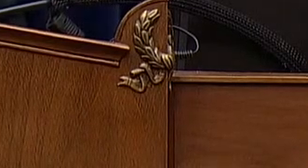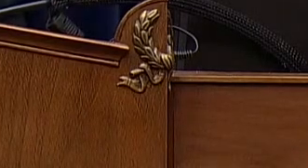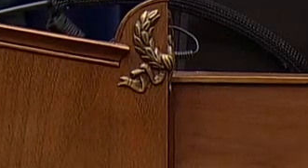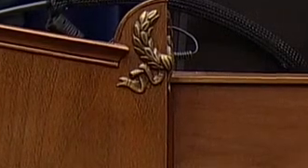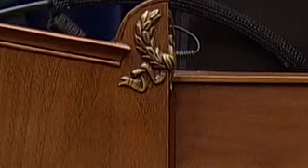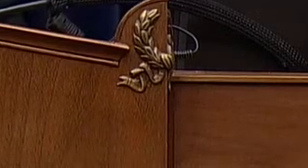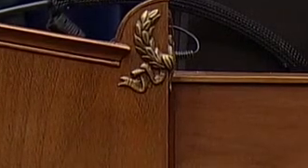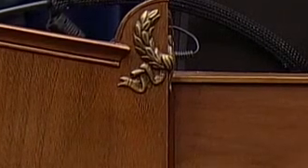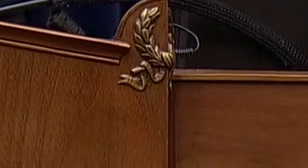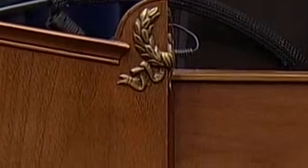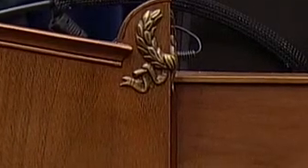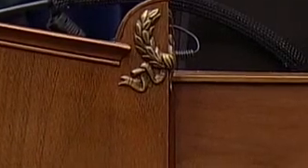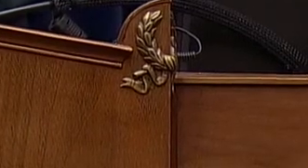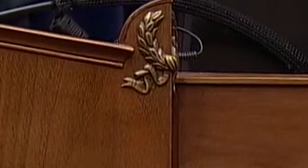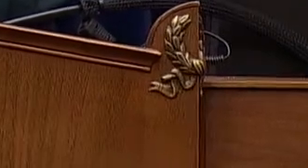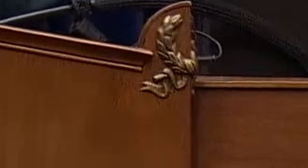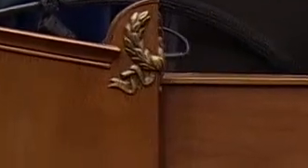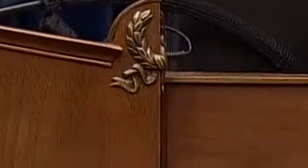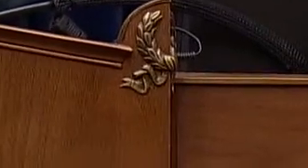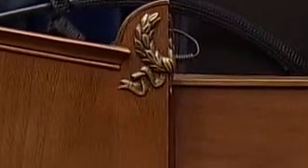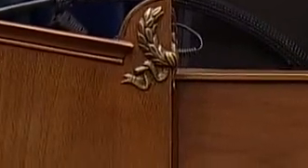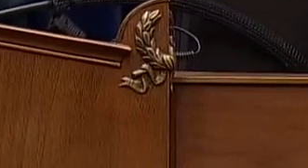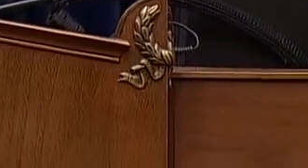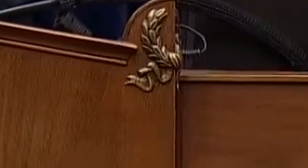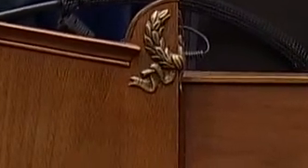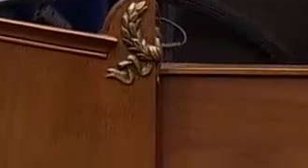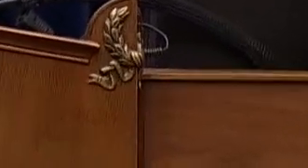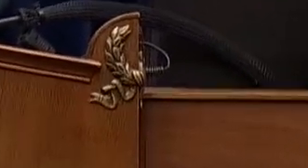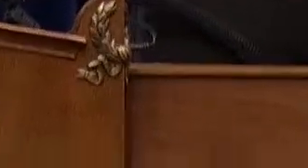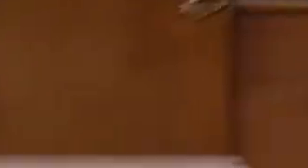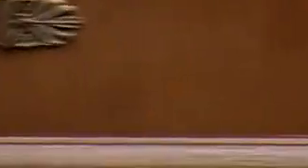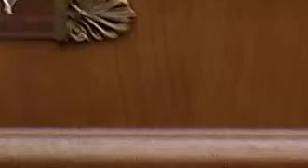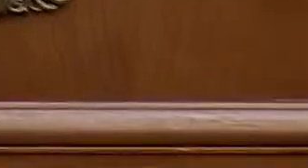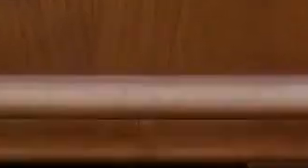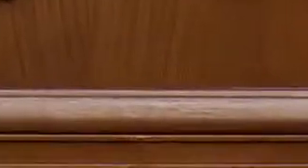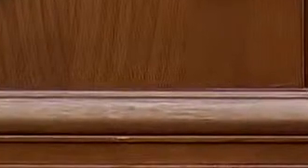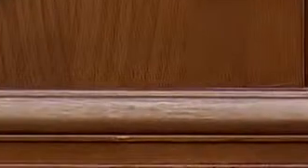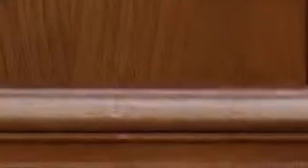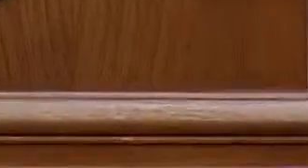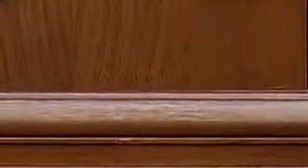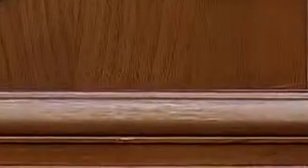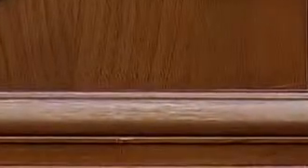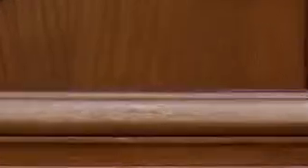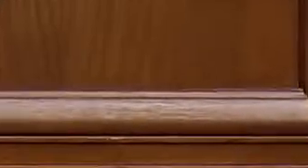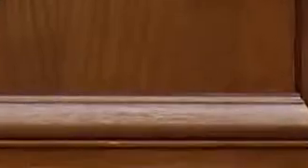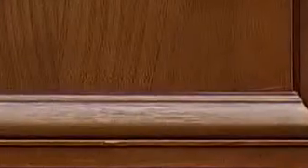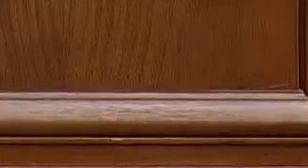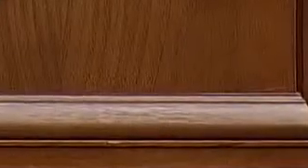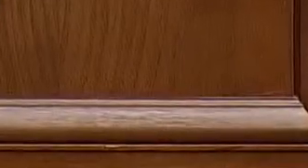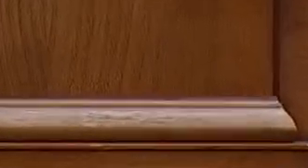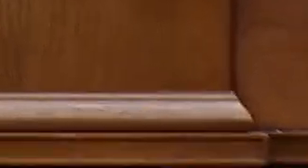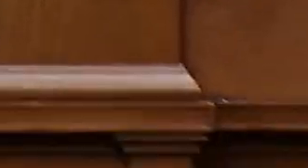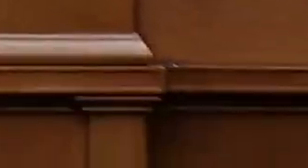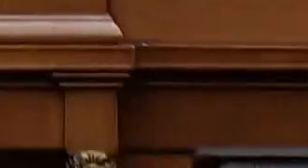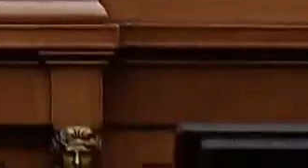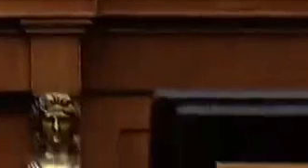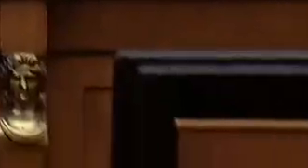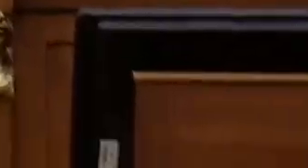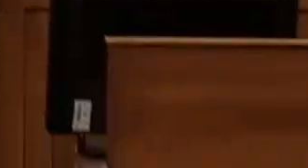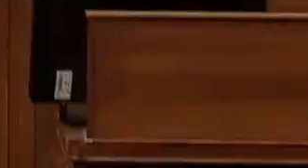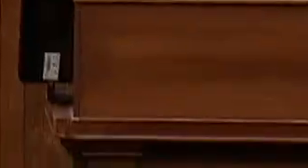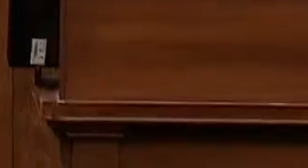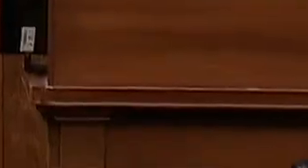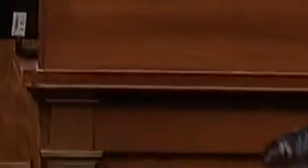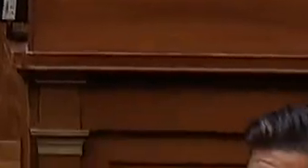things like security, sewage, water, and a host of other needs. It would require foreign governments to negotiate with